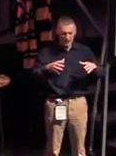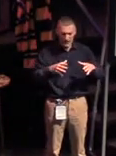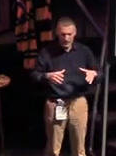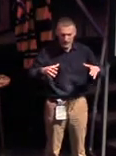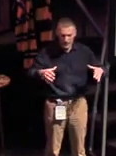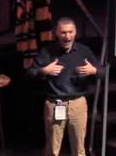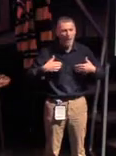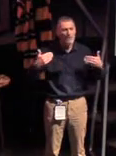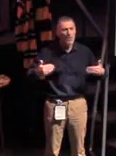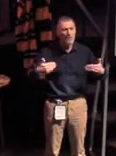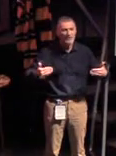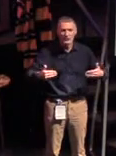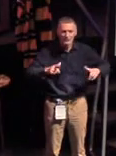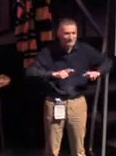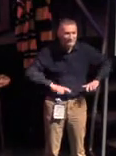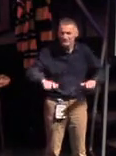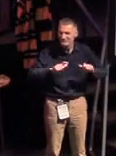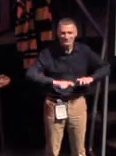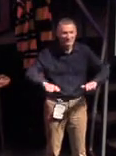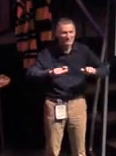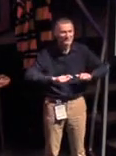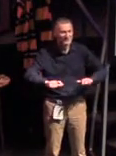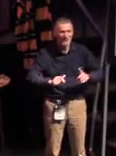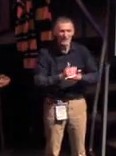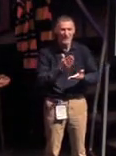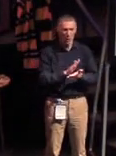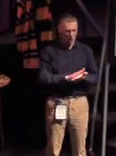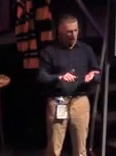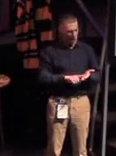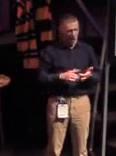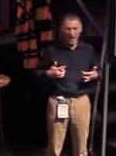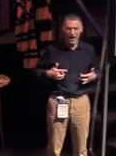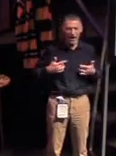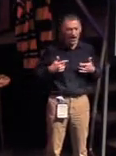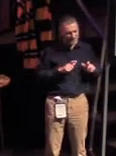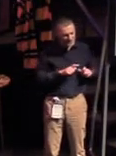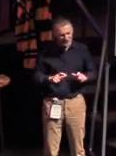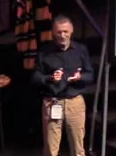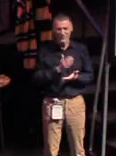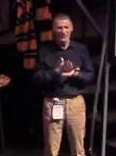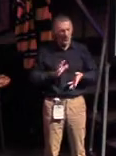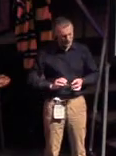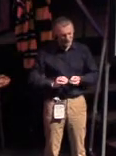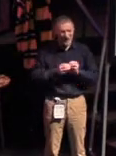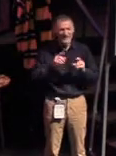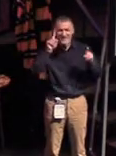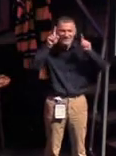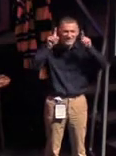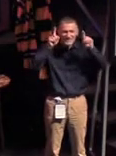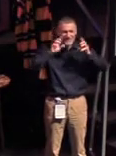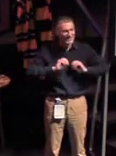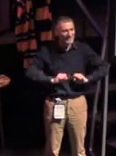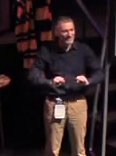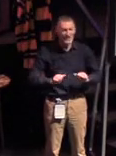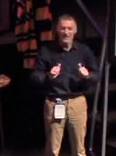that momentum and keep Hull alive as a place which enables and empowers culture and creativity. Your presence here in the city is